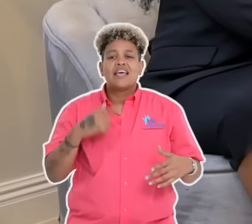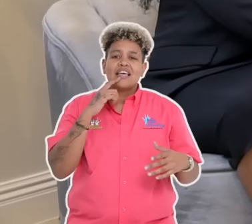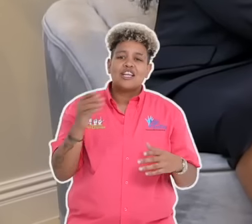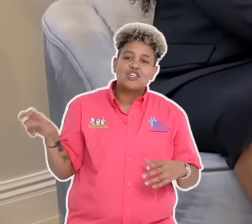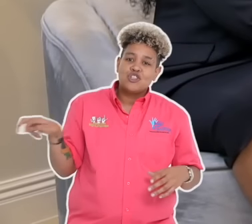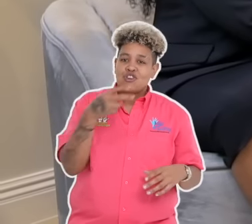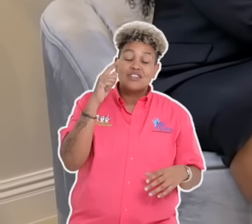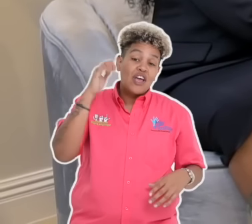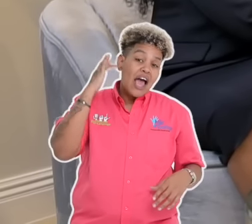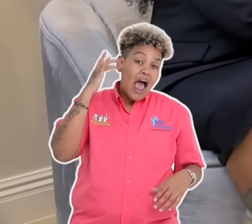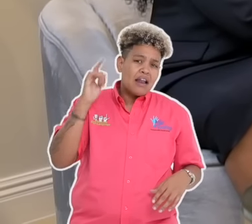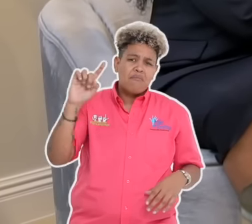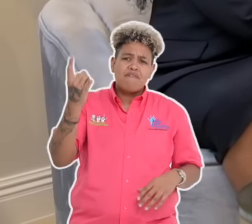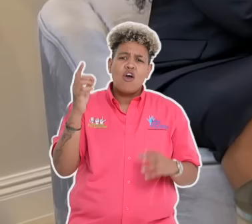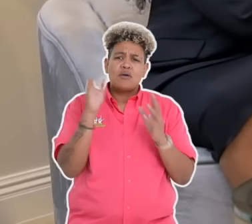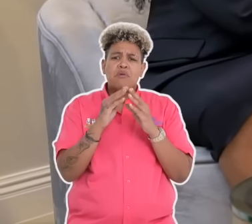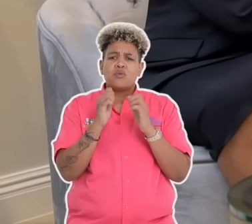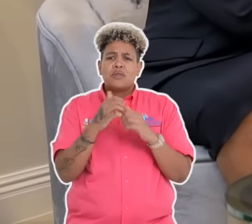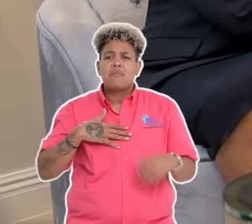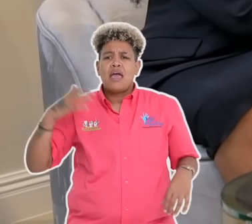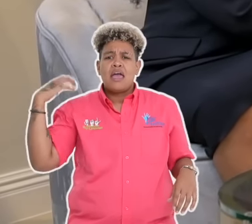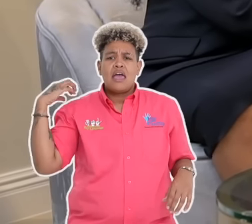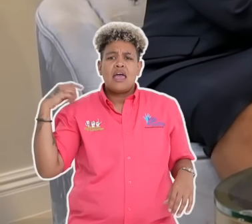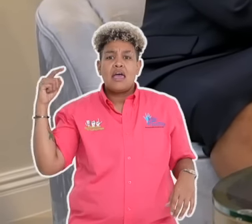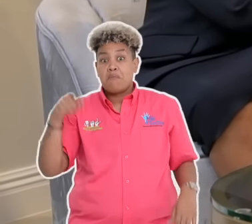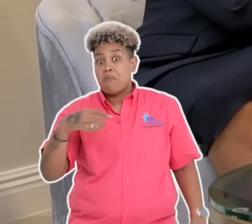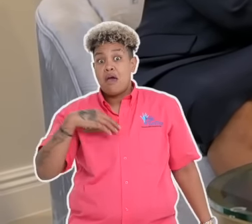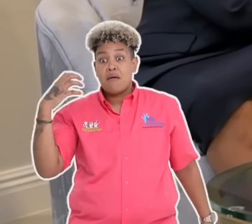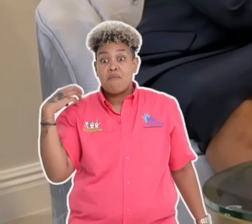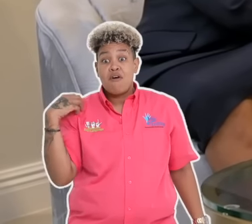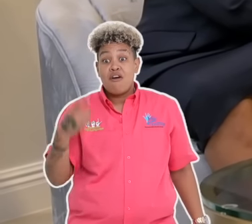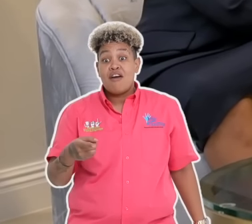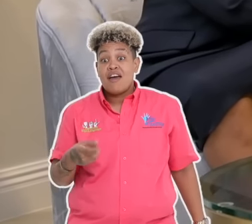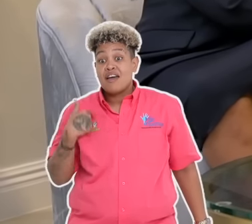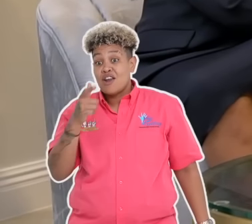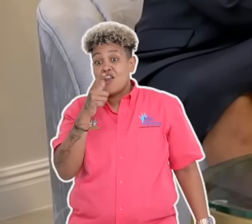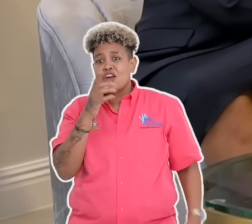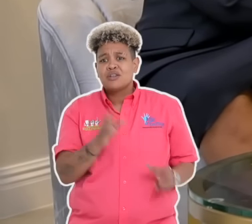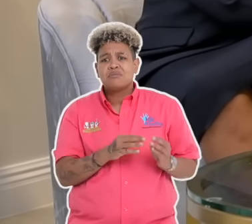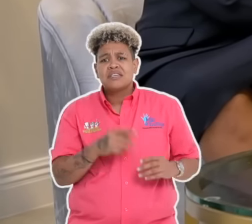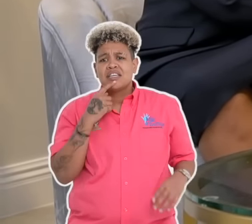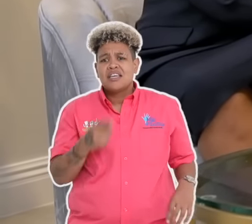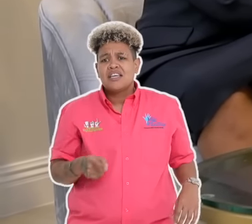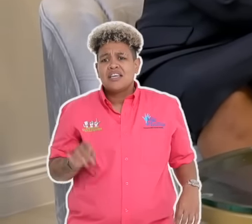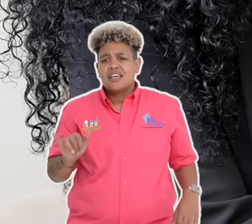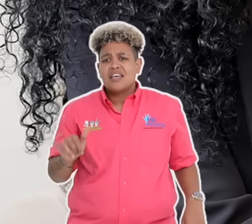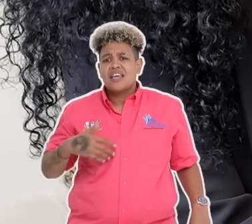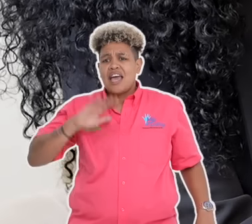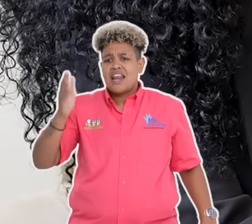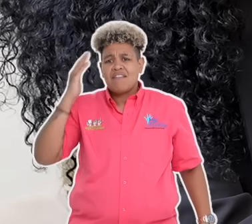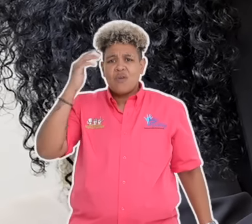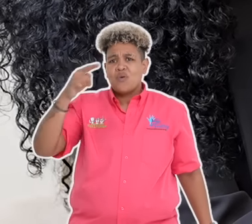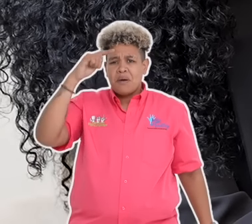do that as well. So I transitioned to California, and my first meeting with my boss, it was a lunch meeting, and he said,